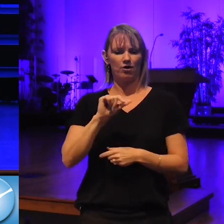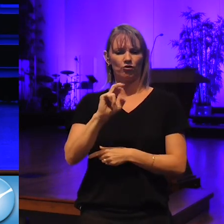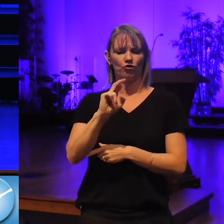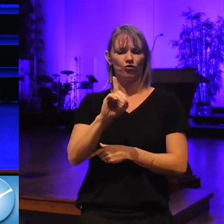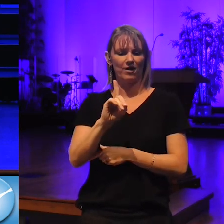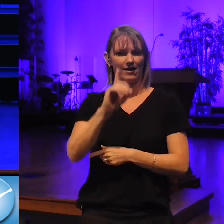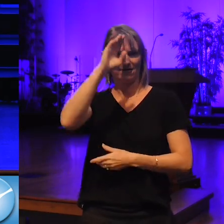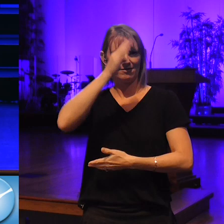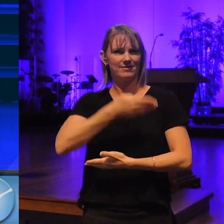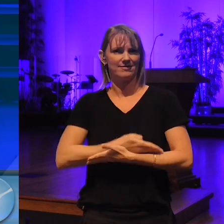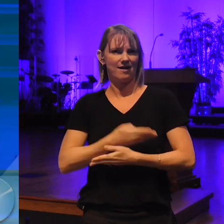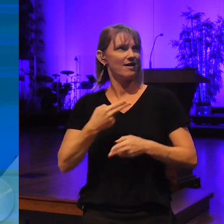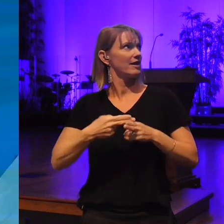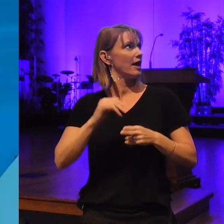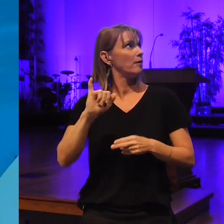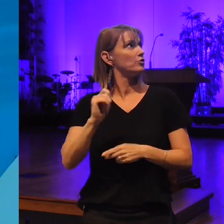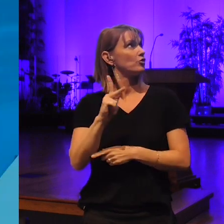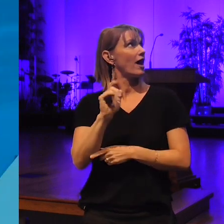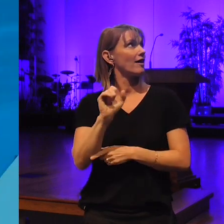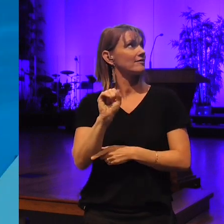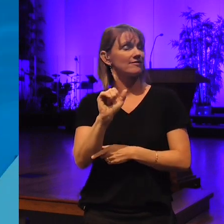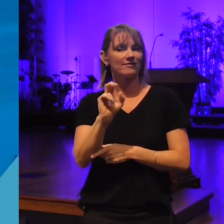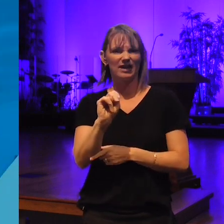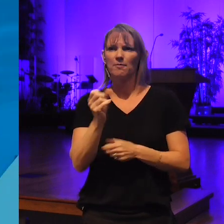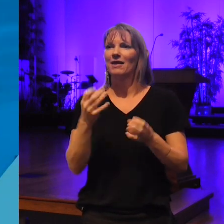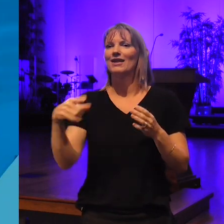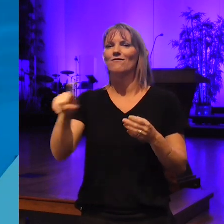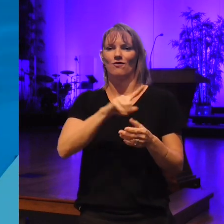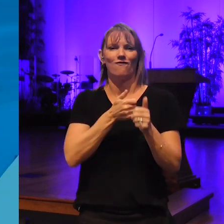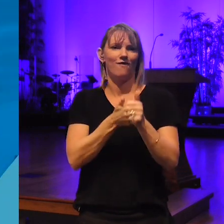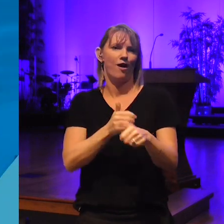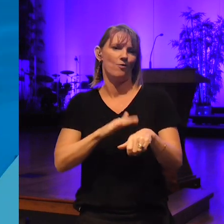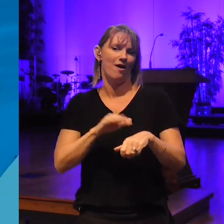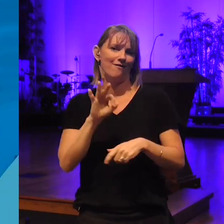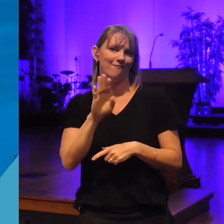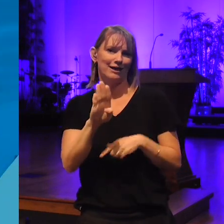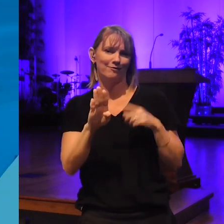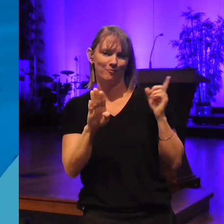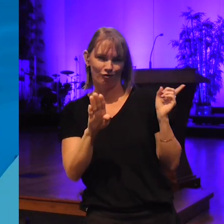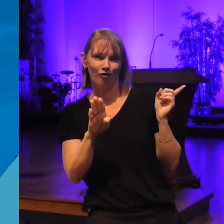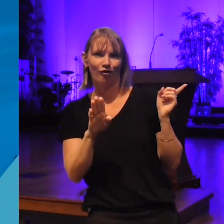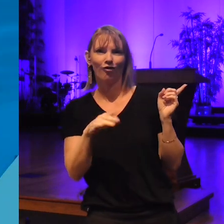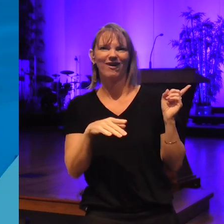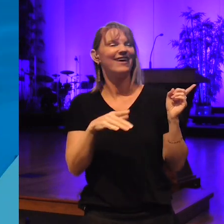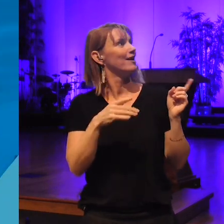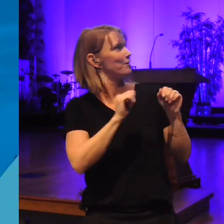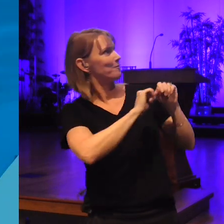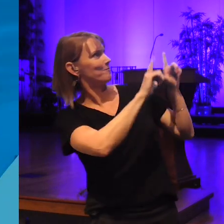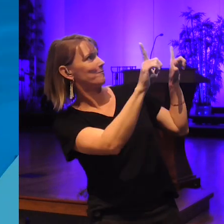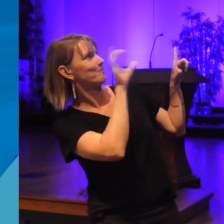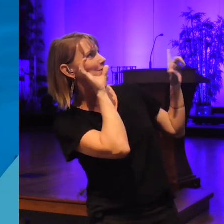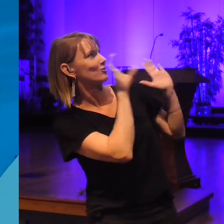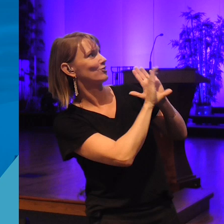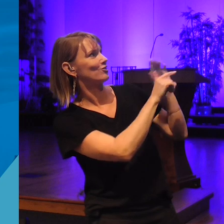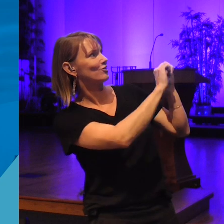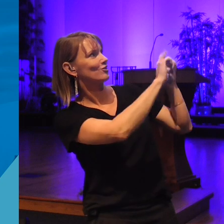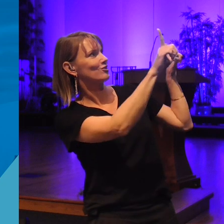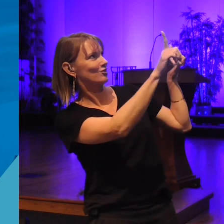our grandson Jackson, because a lot of you have followed him on Facebook. And there's